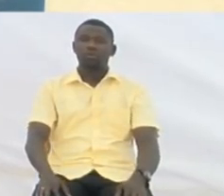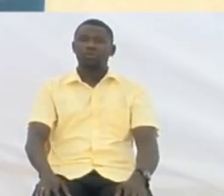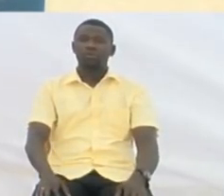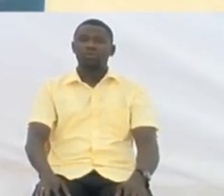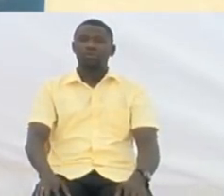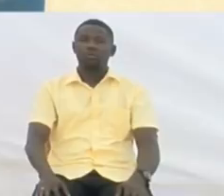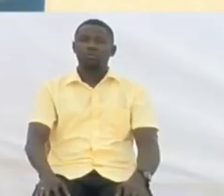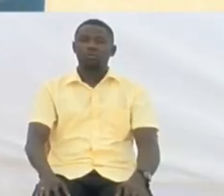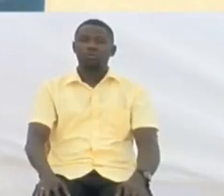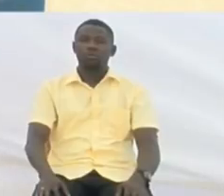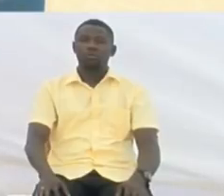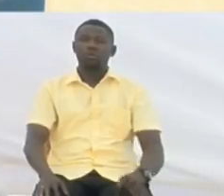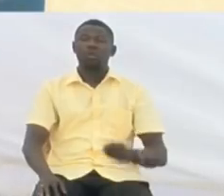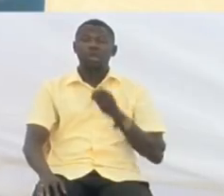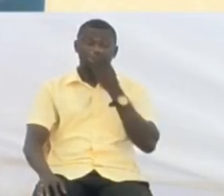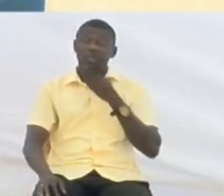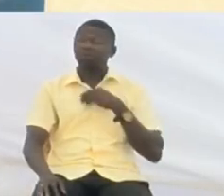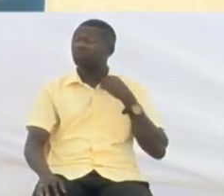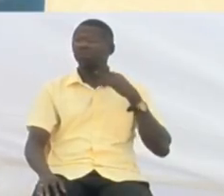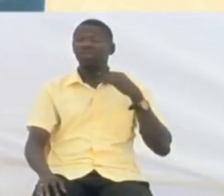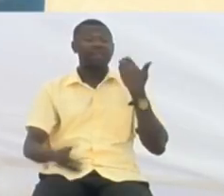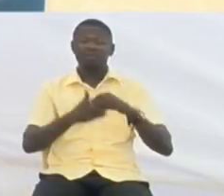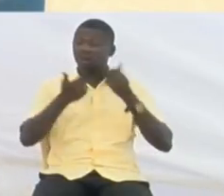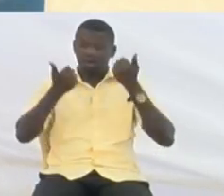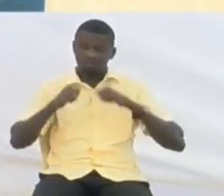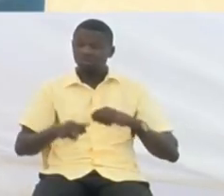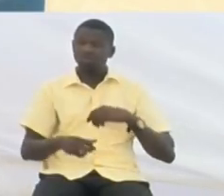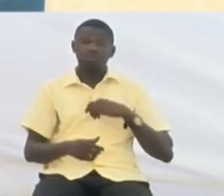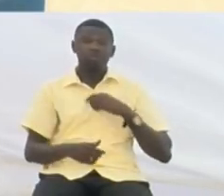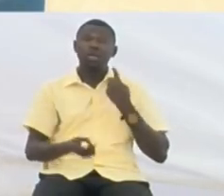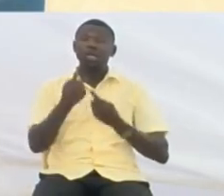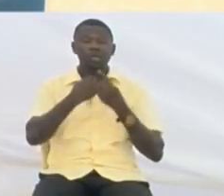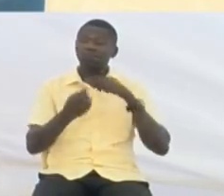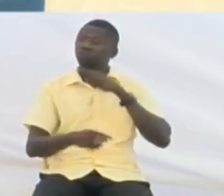other here. It will not happen. I said it will not happen here.